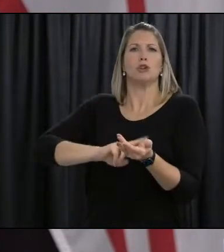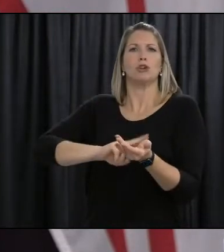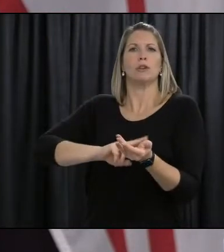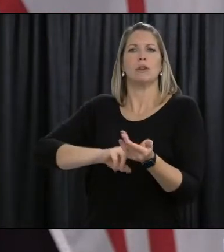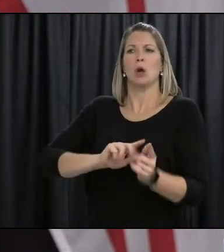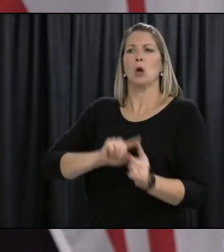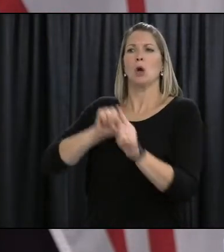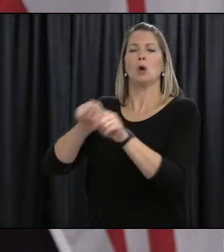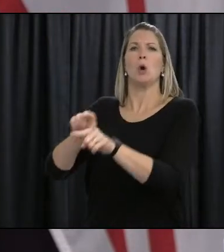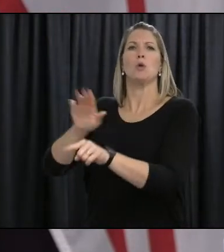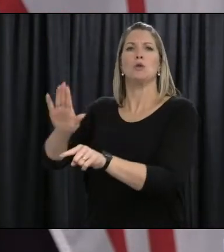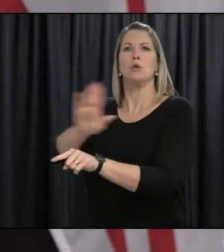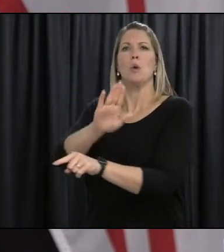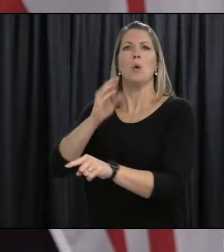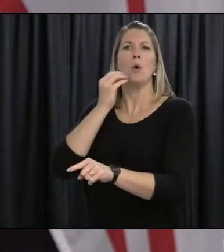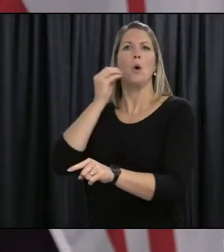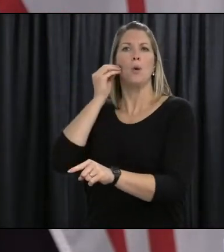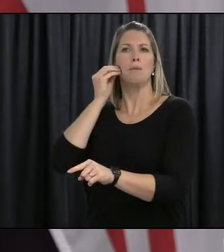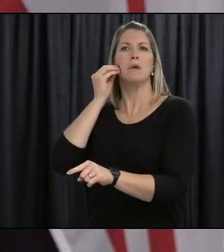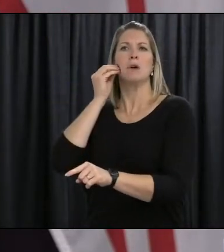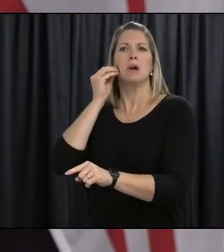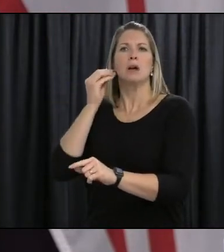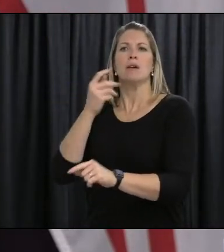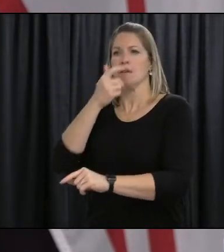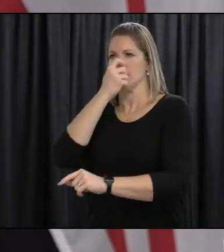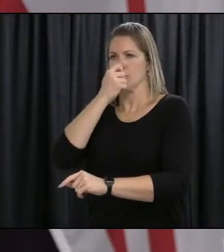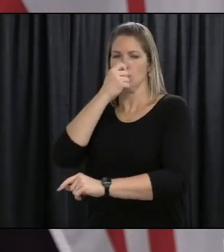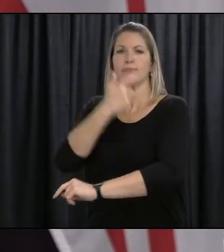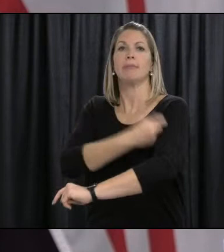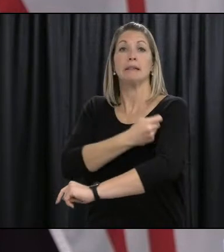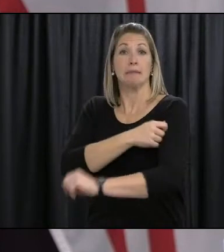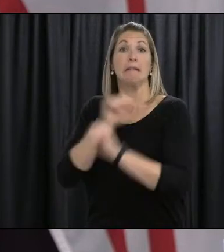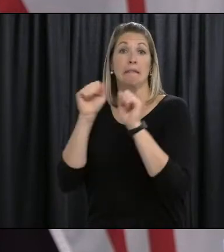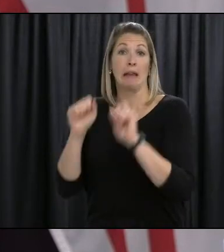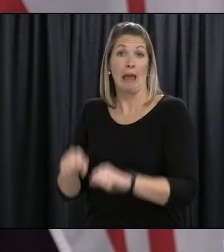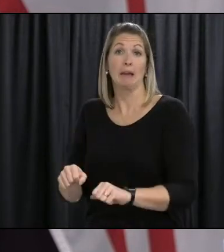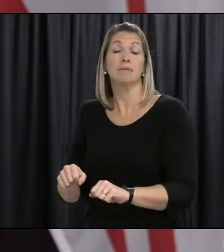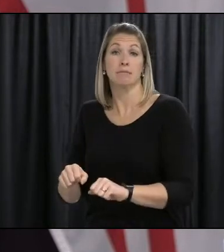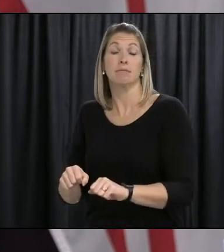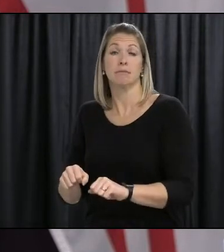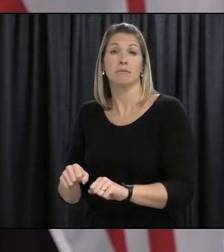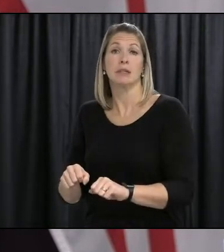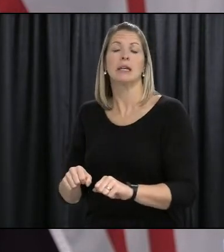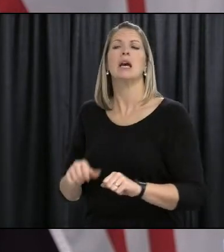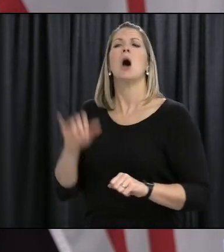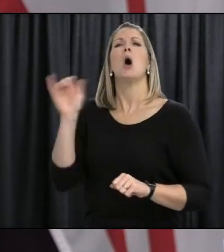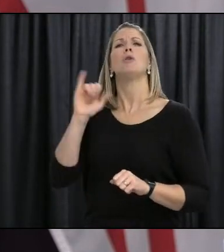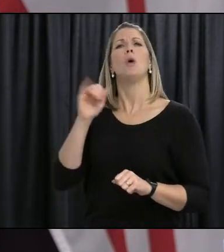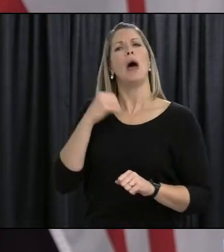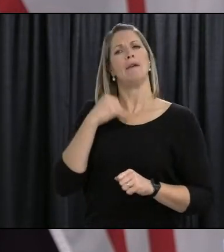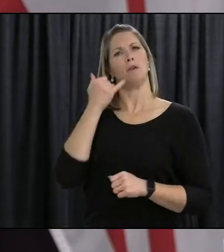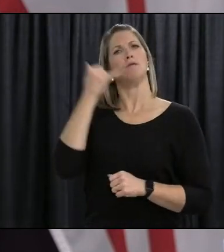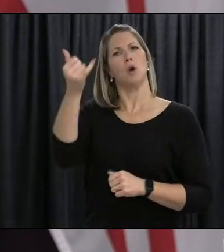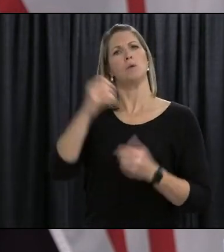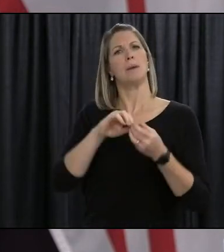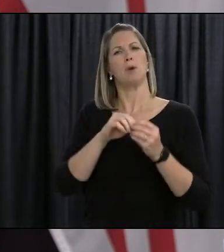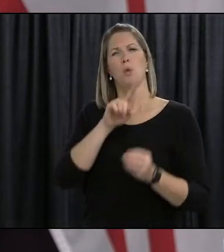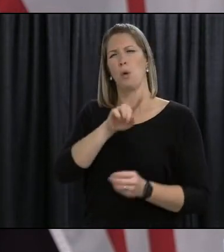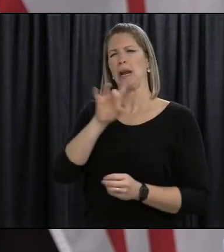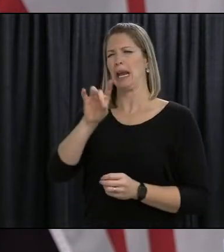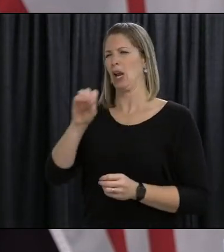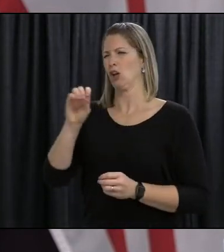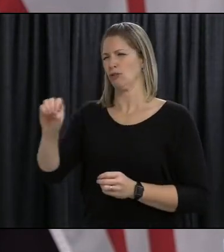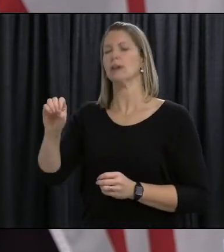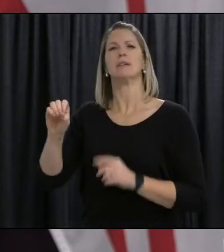1-800 number. If you leave off the 1-800 number component, there is a lady in